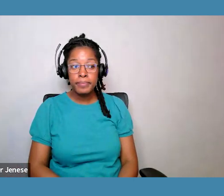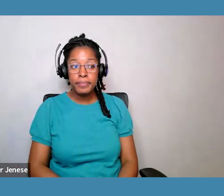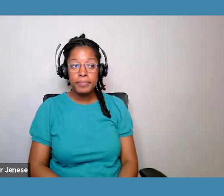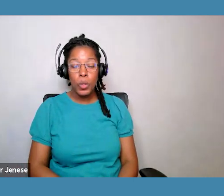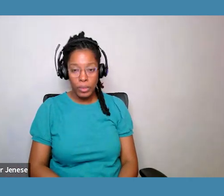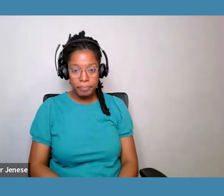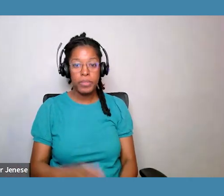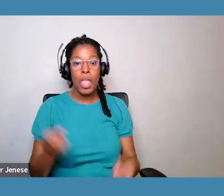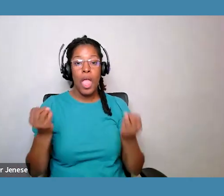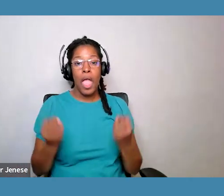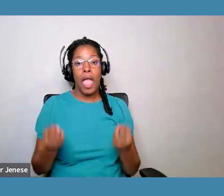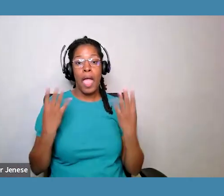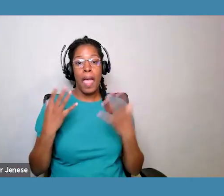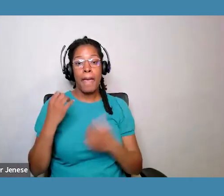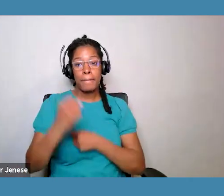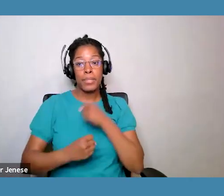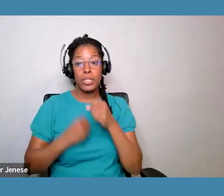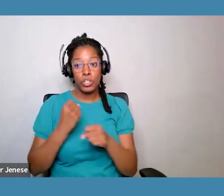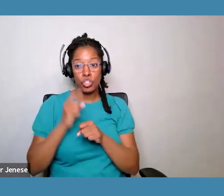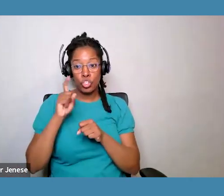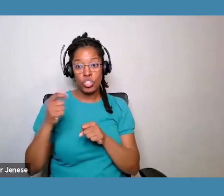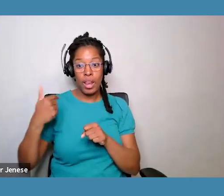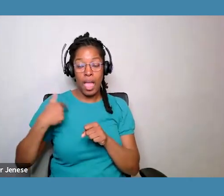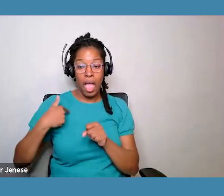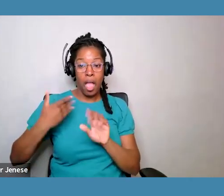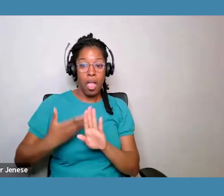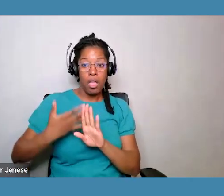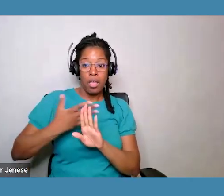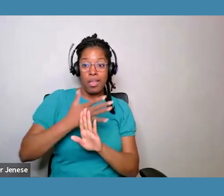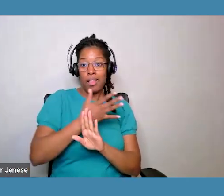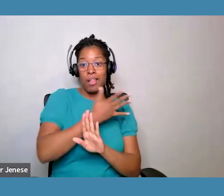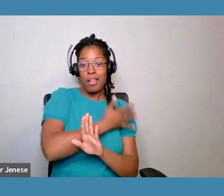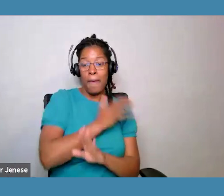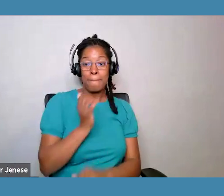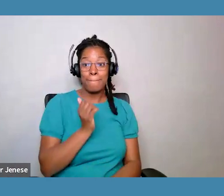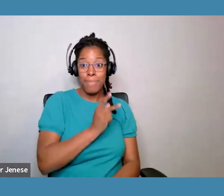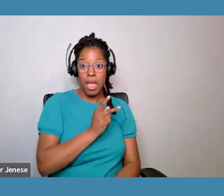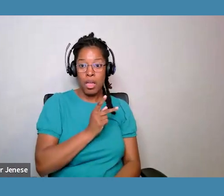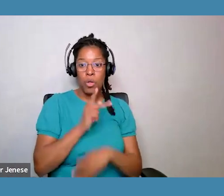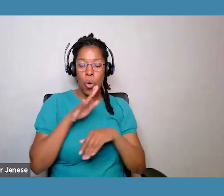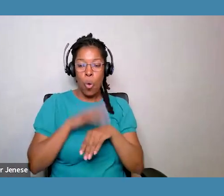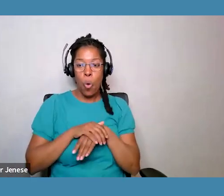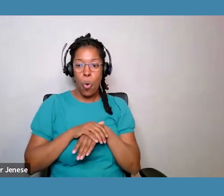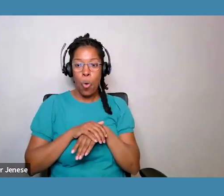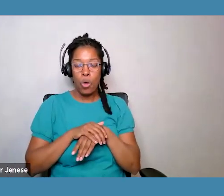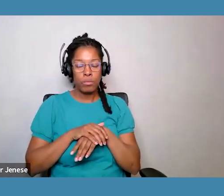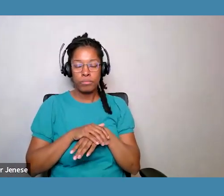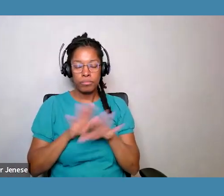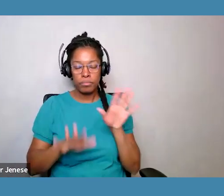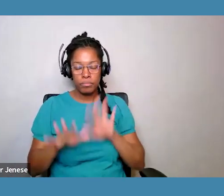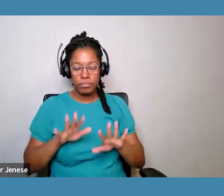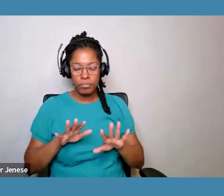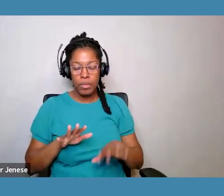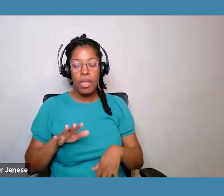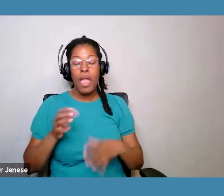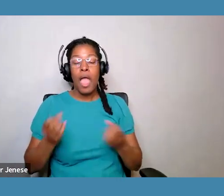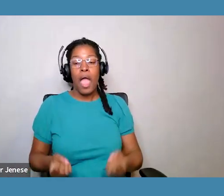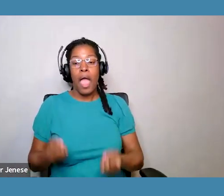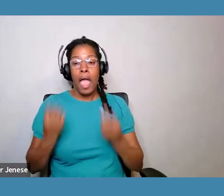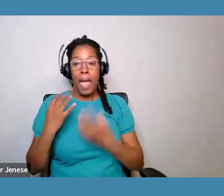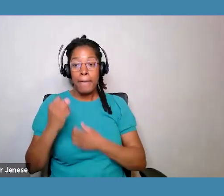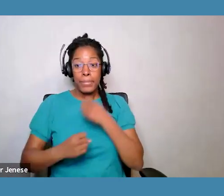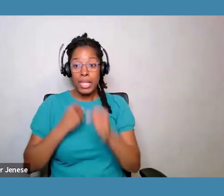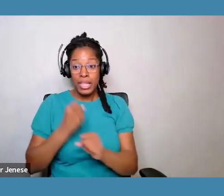Okay, how many years should I go back on a submitted, how many years